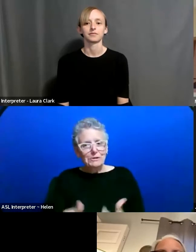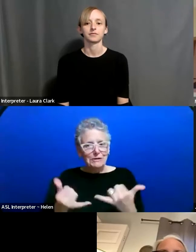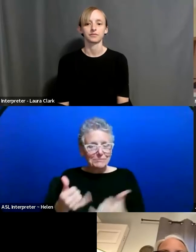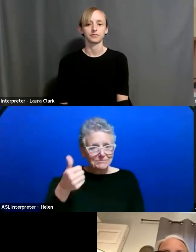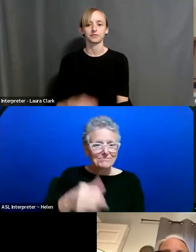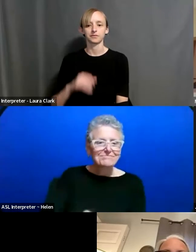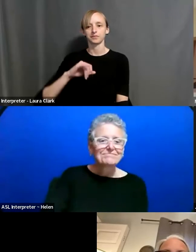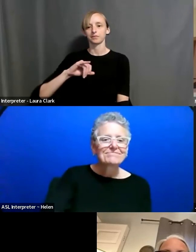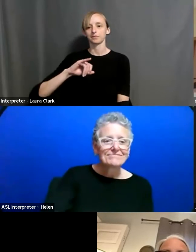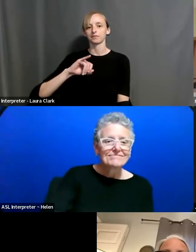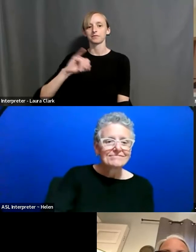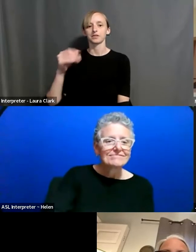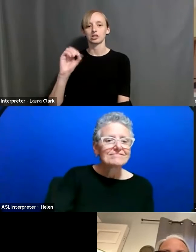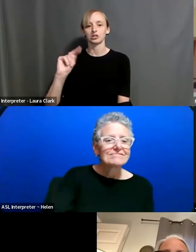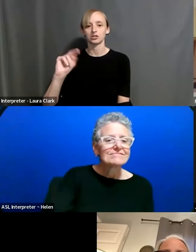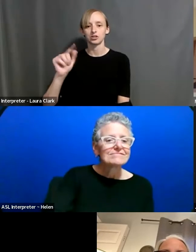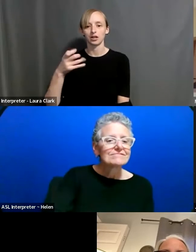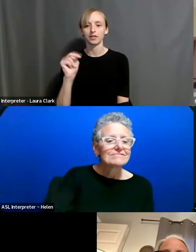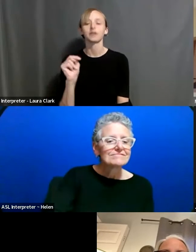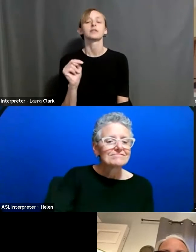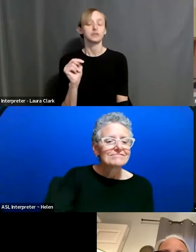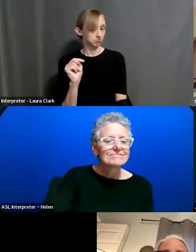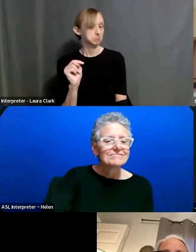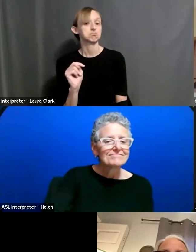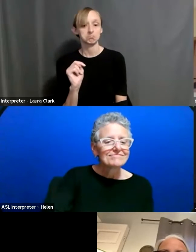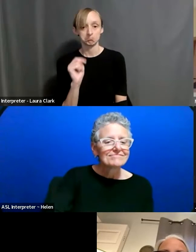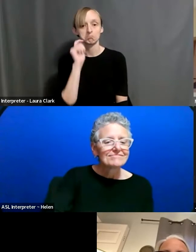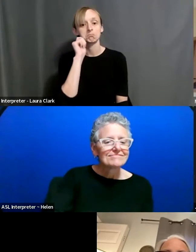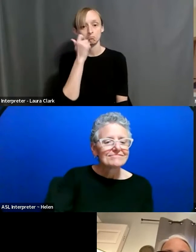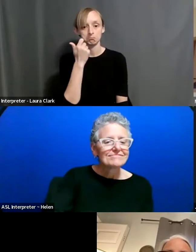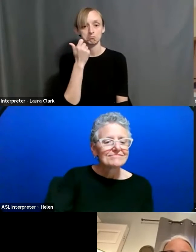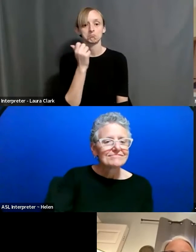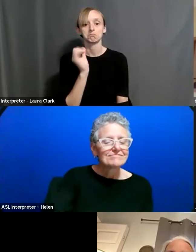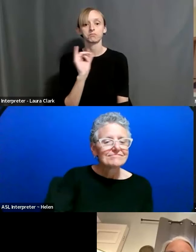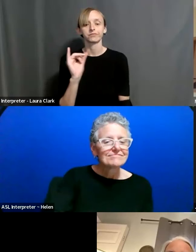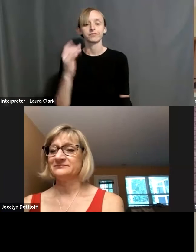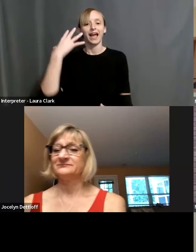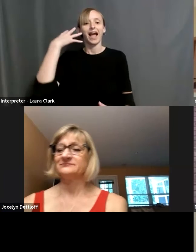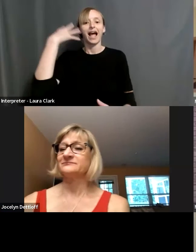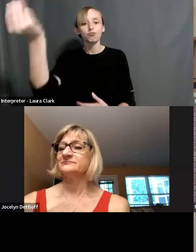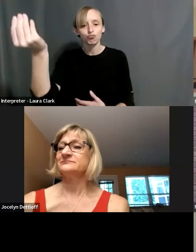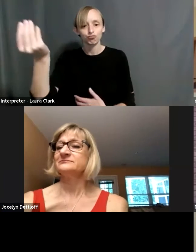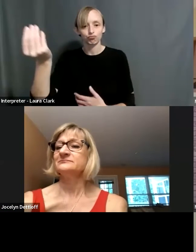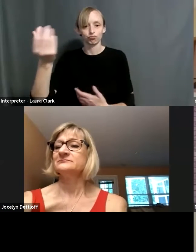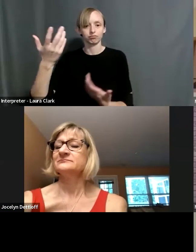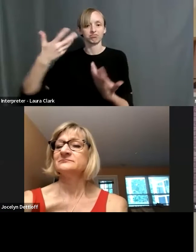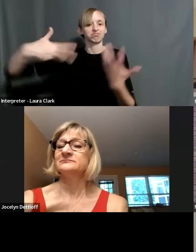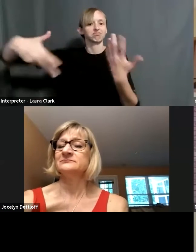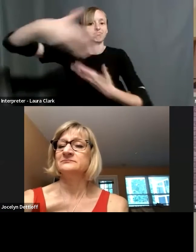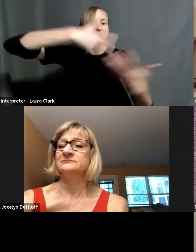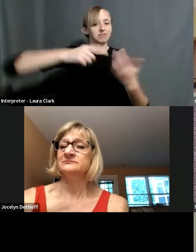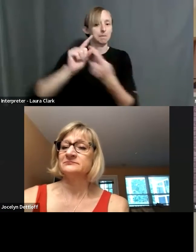Yeah. In terms of just getting out and meeting other people, I know it was one